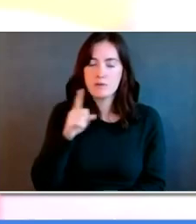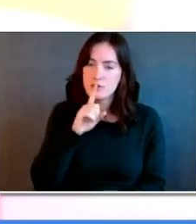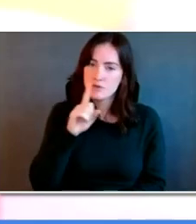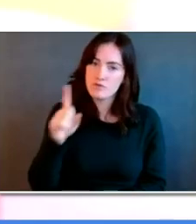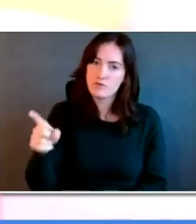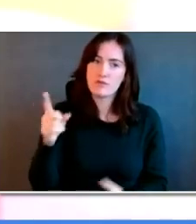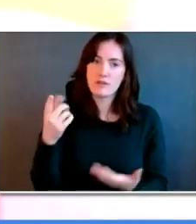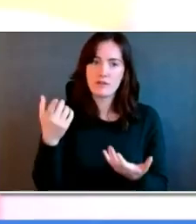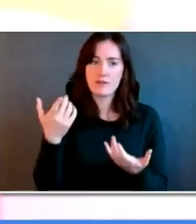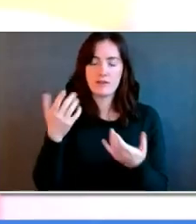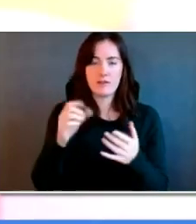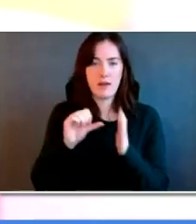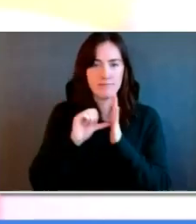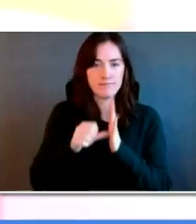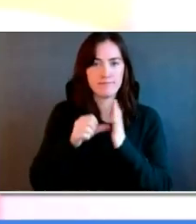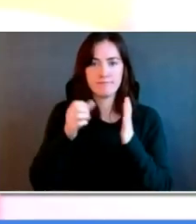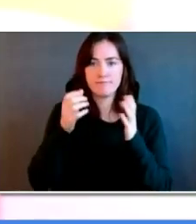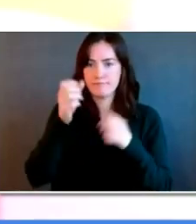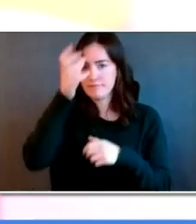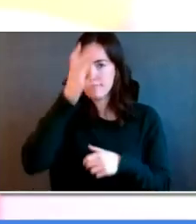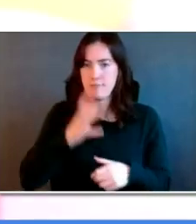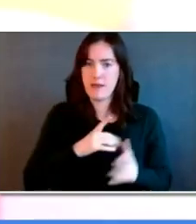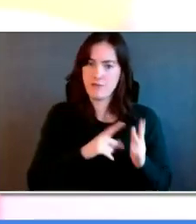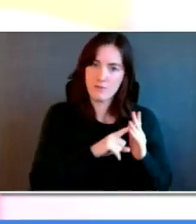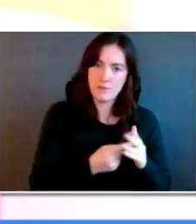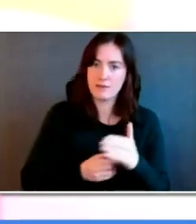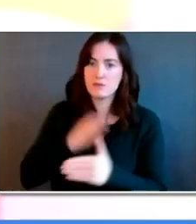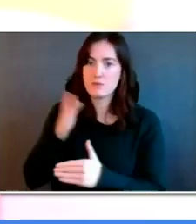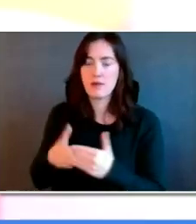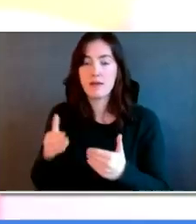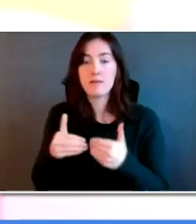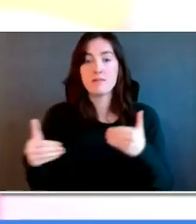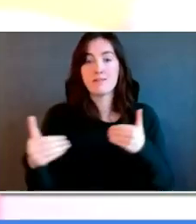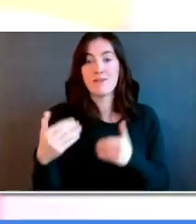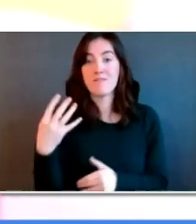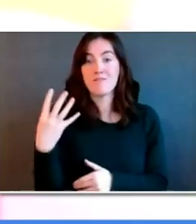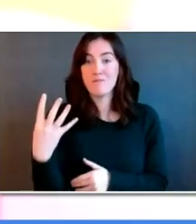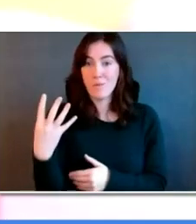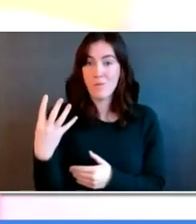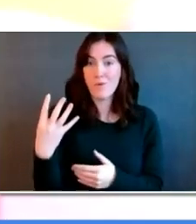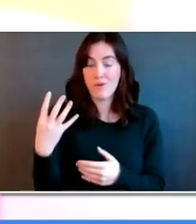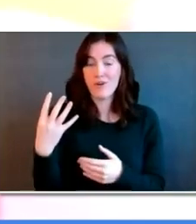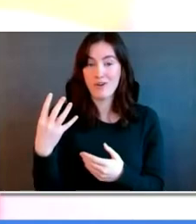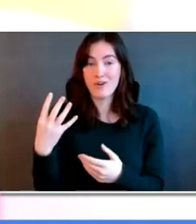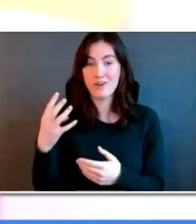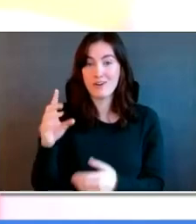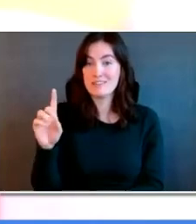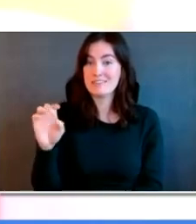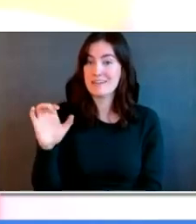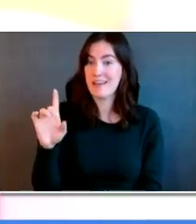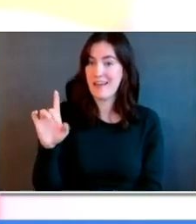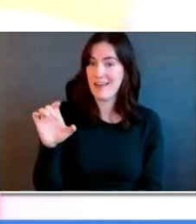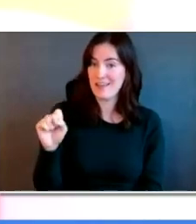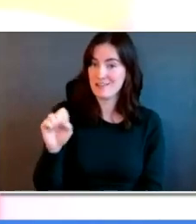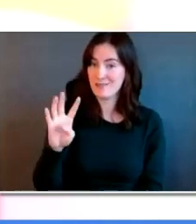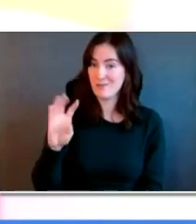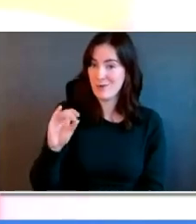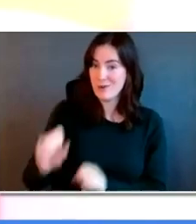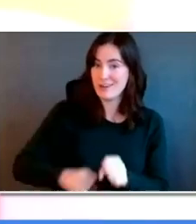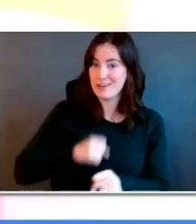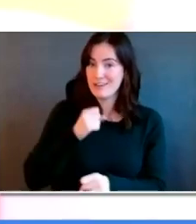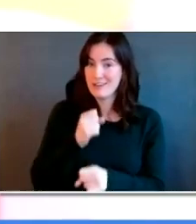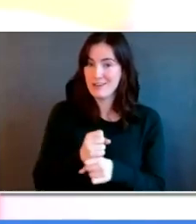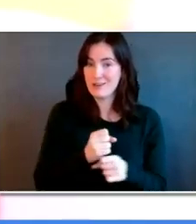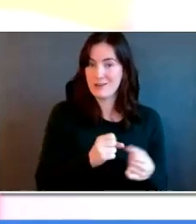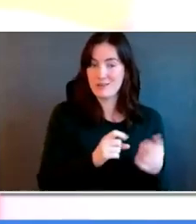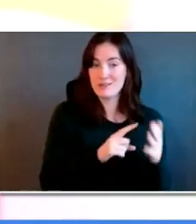Fast forward 2 decades to the end of his life, 1968. He gave that quote, he wrote that quote as part of an